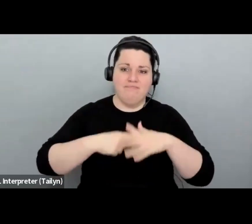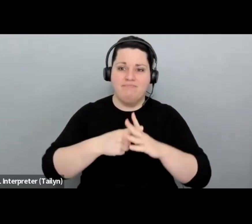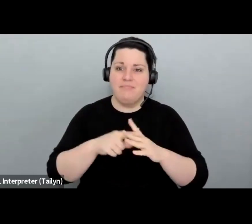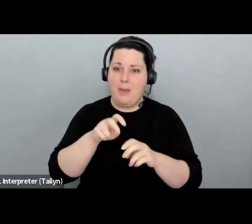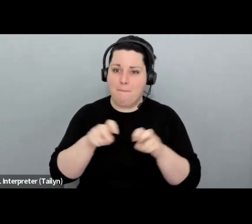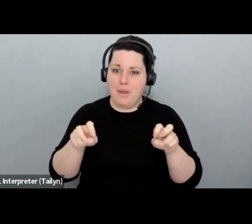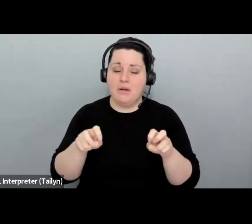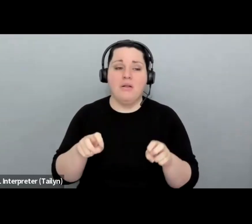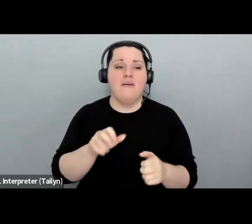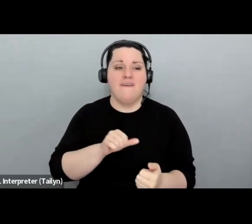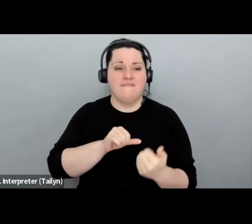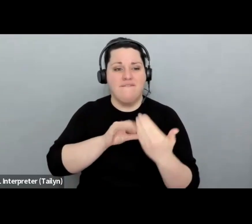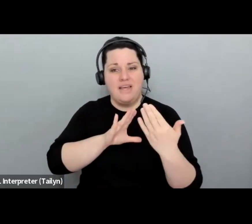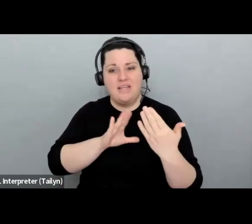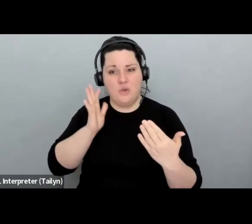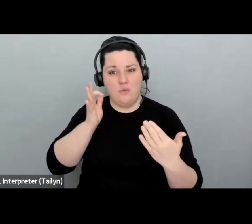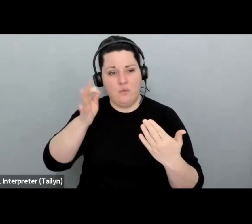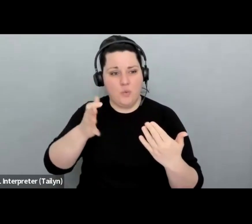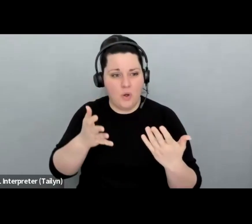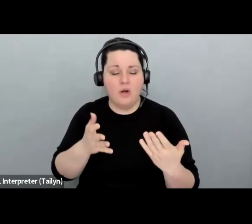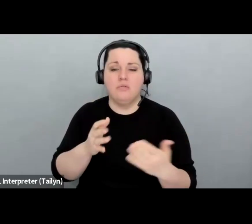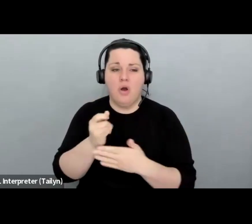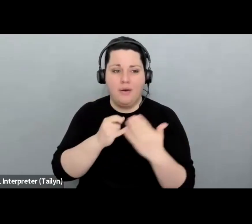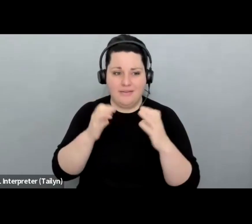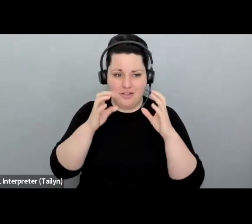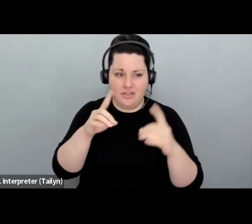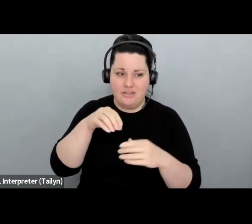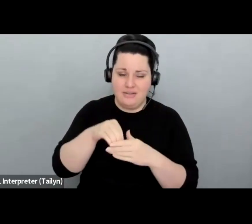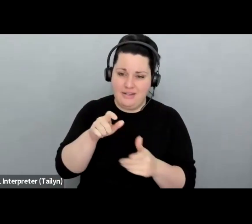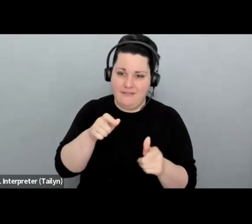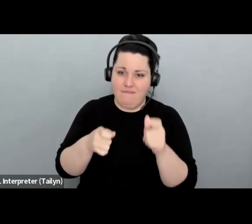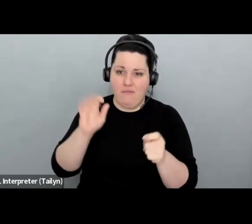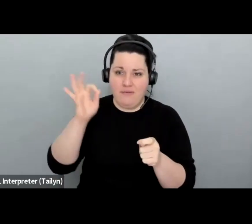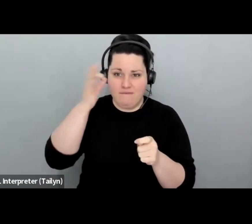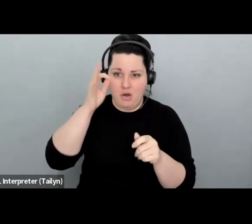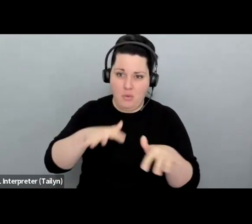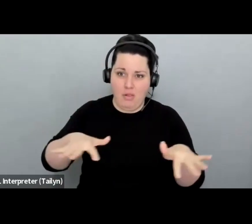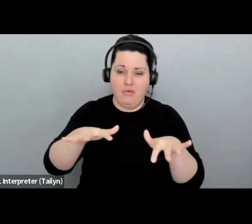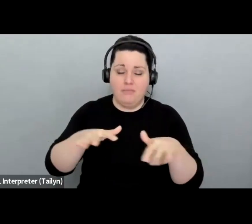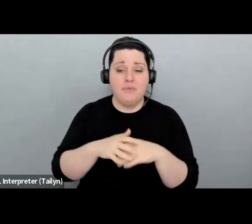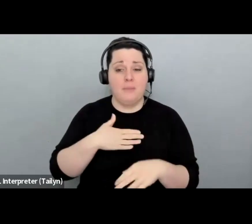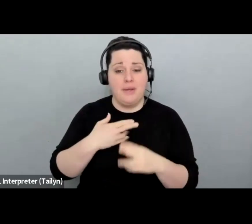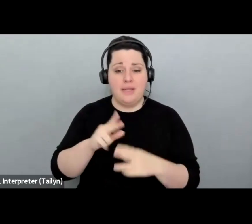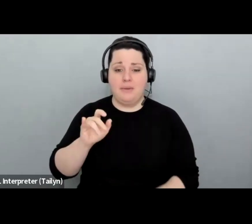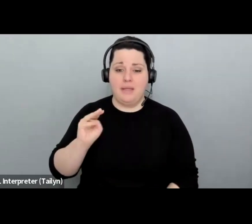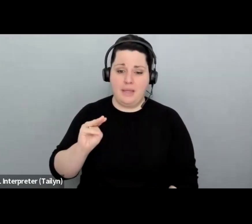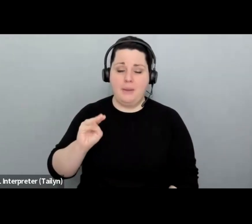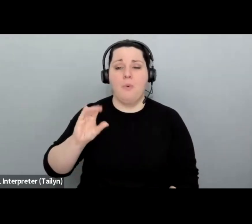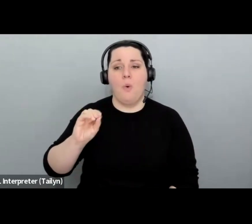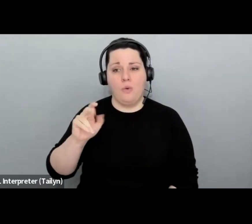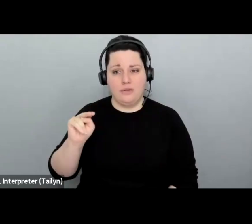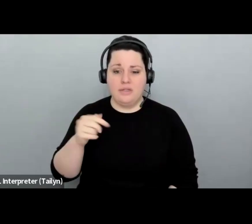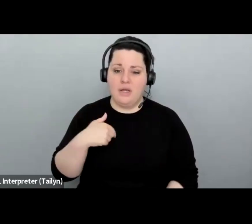the Future, Arts Education in the Evolving Federal Landscape. So my name is Kimberly Olson. I use she, her pronouns.